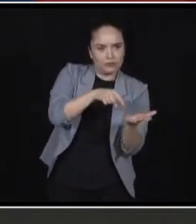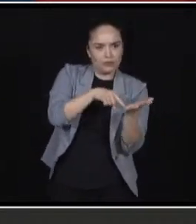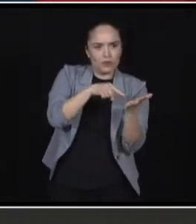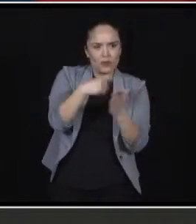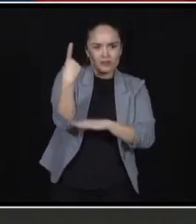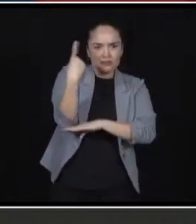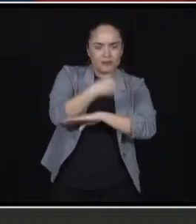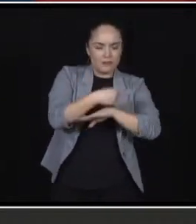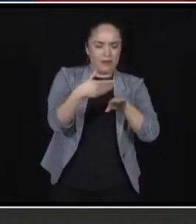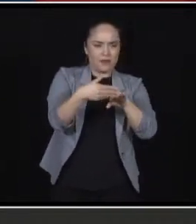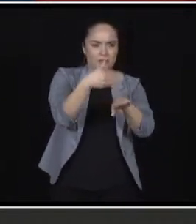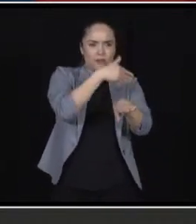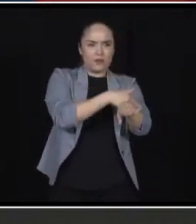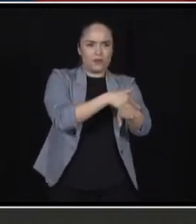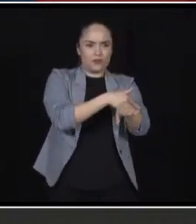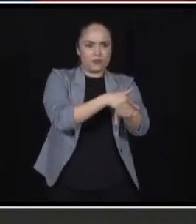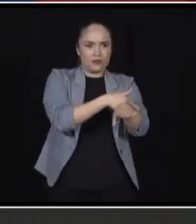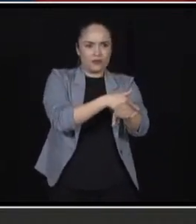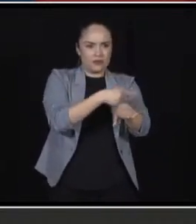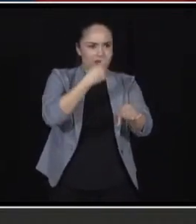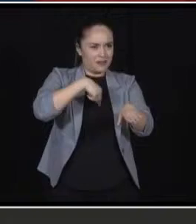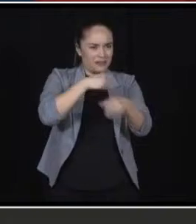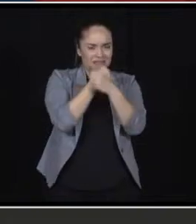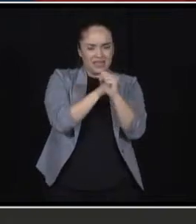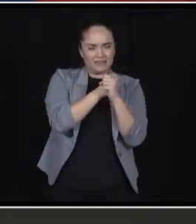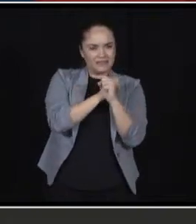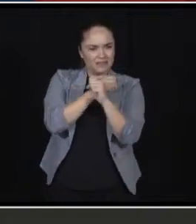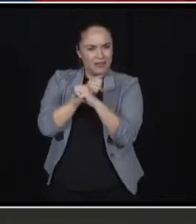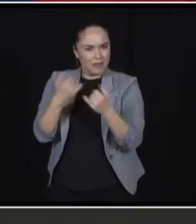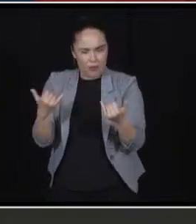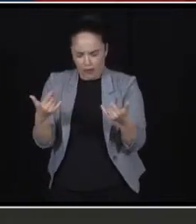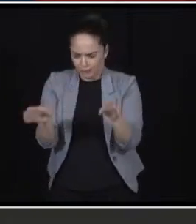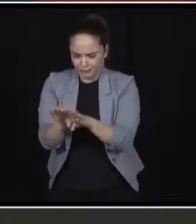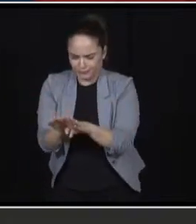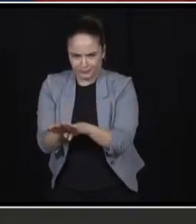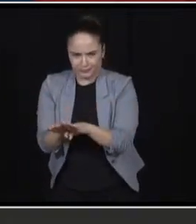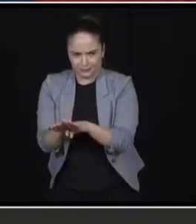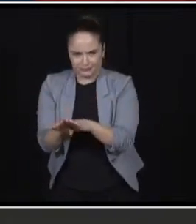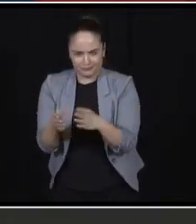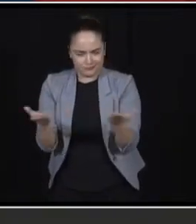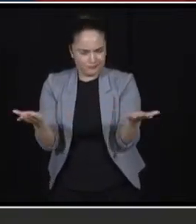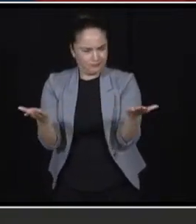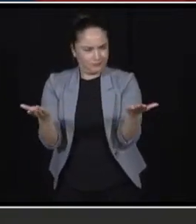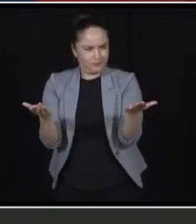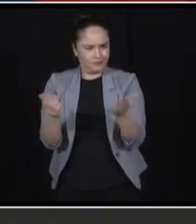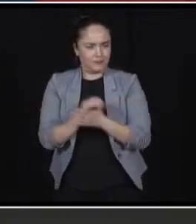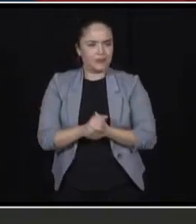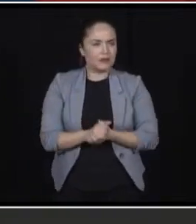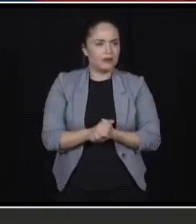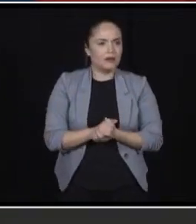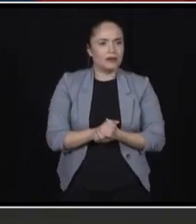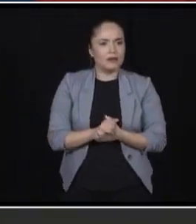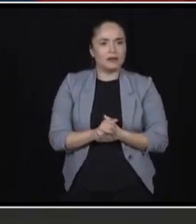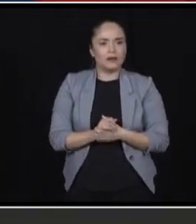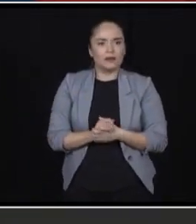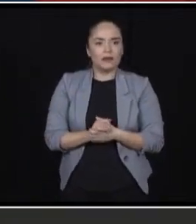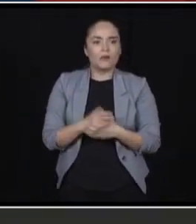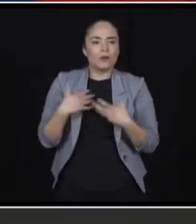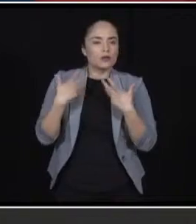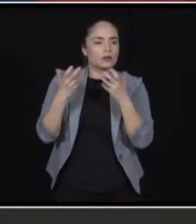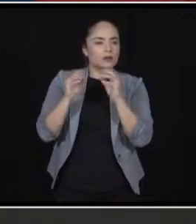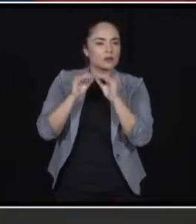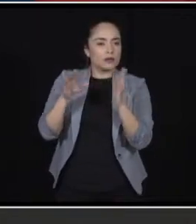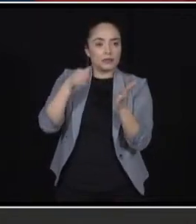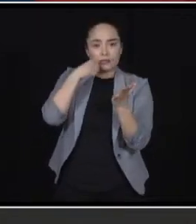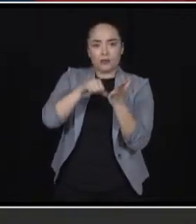today? I think actually what we put in the letter was a plan, communicated a plan for following the April break for it to be safe.